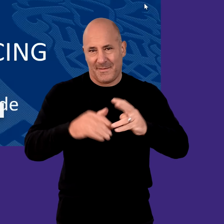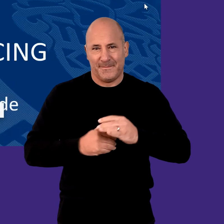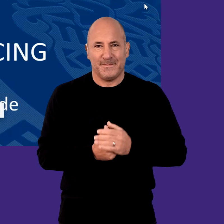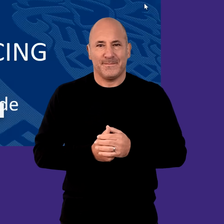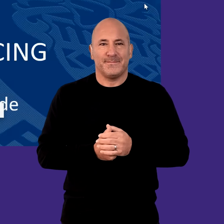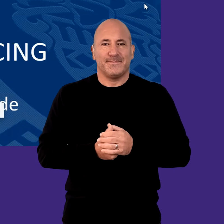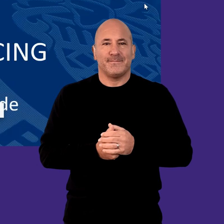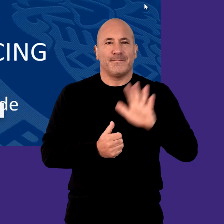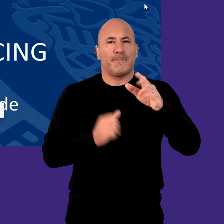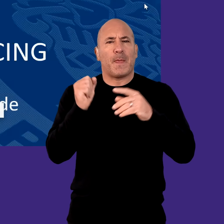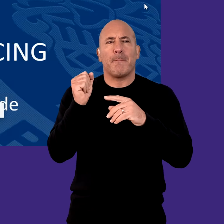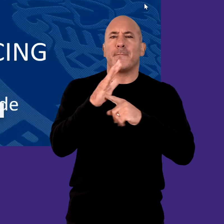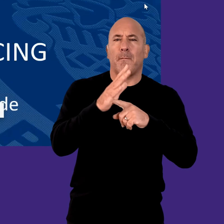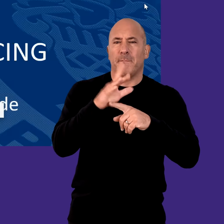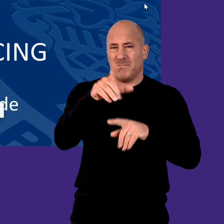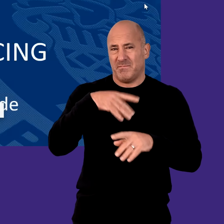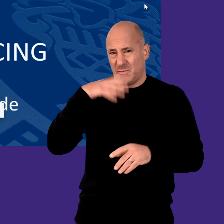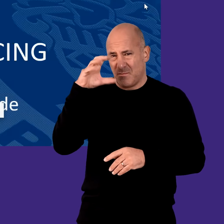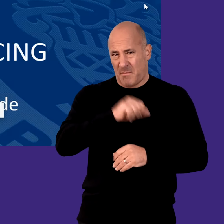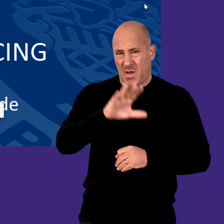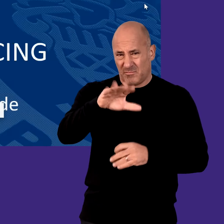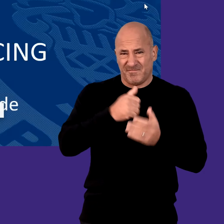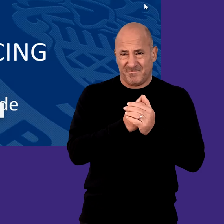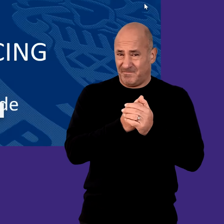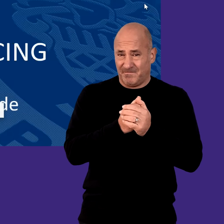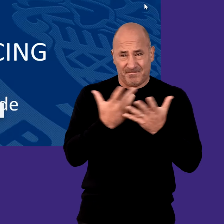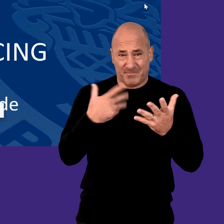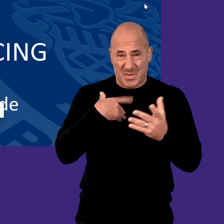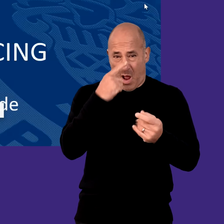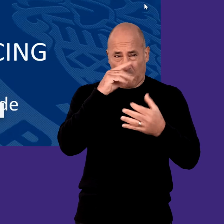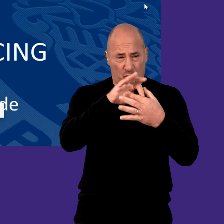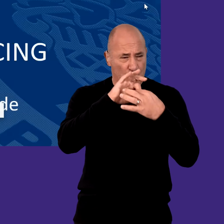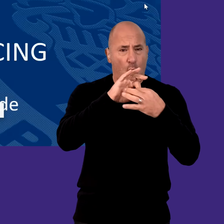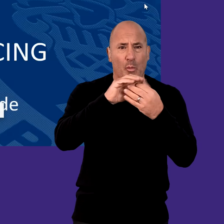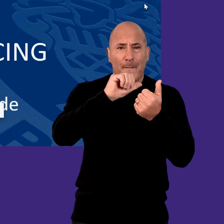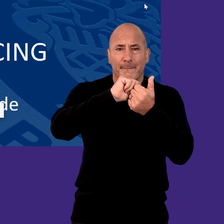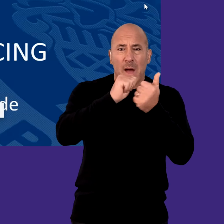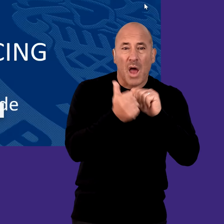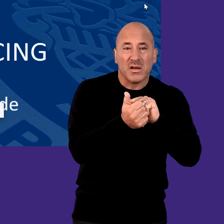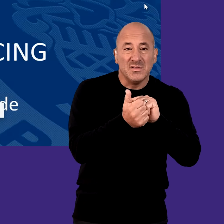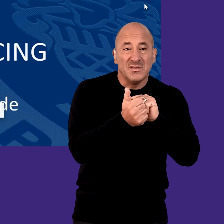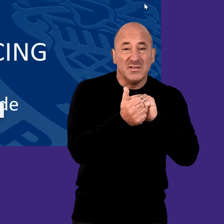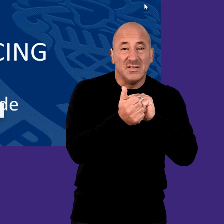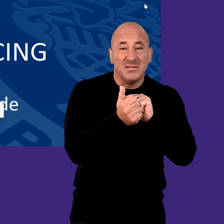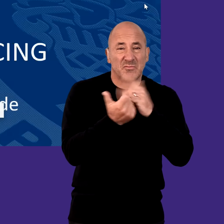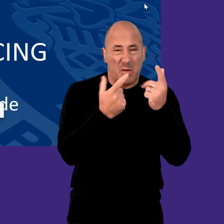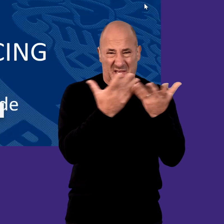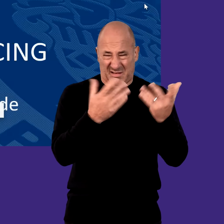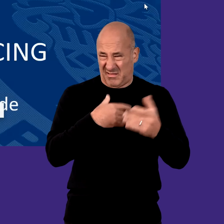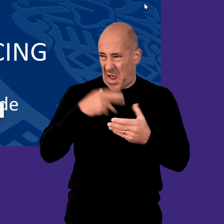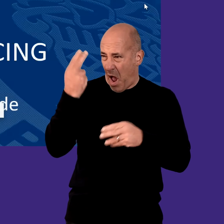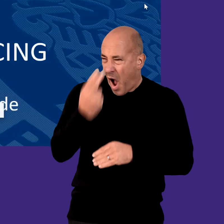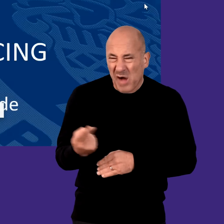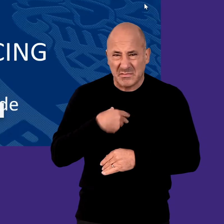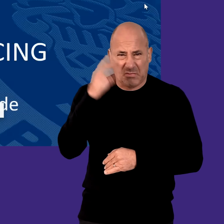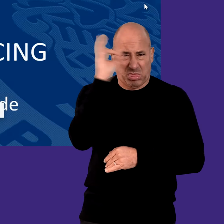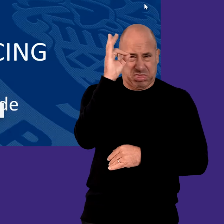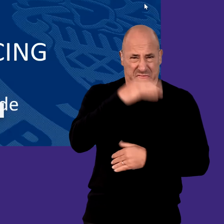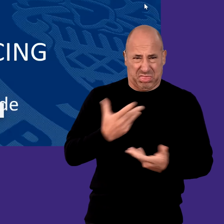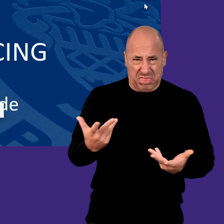that, which I'll get into more as well. But I think the key thing to think about here is potentially how you could work with